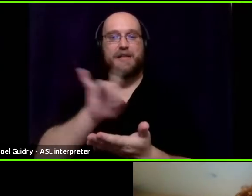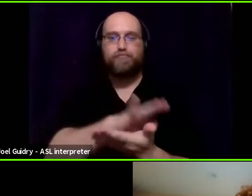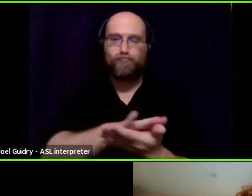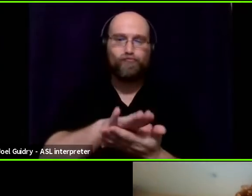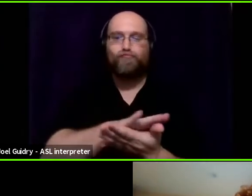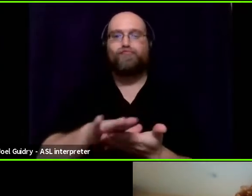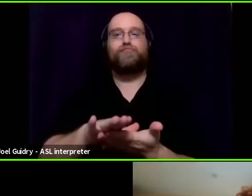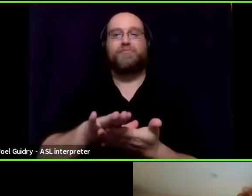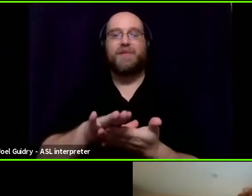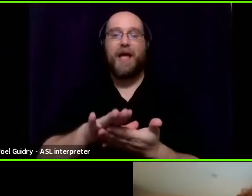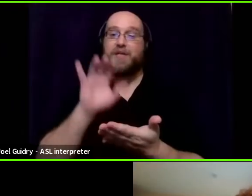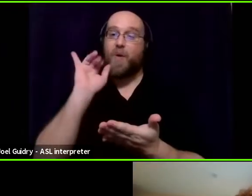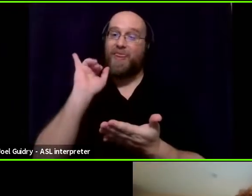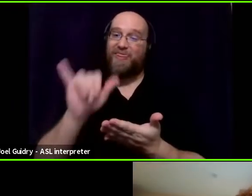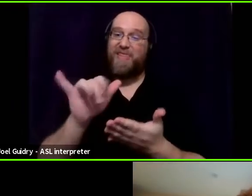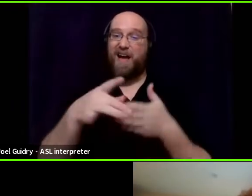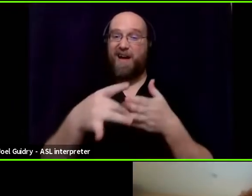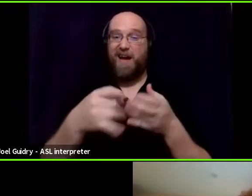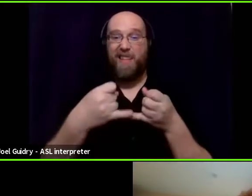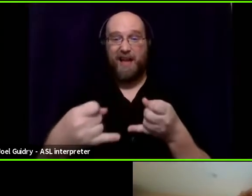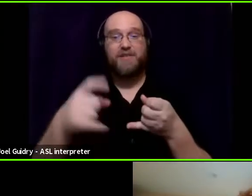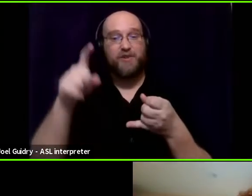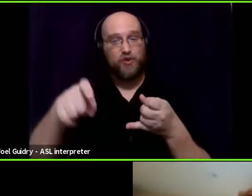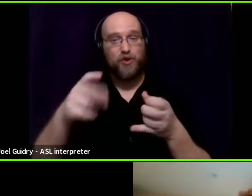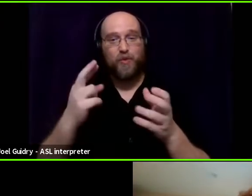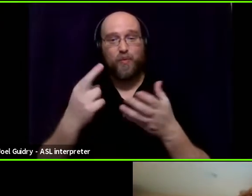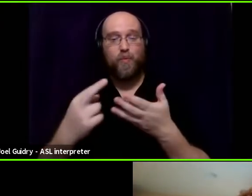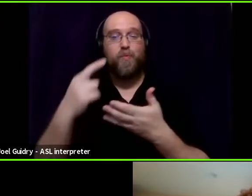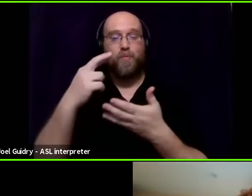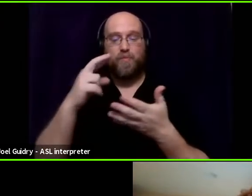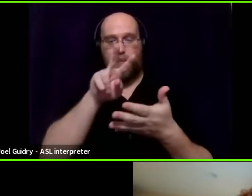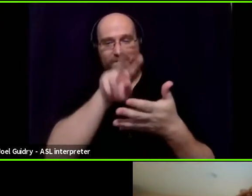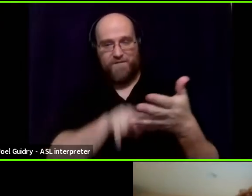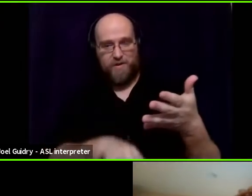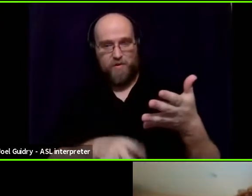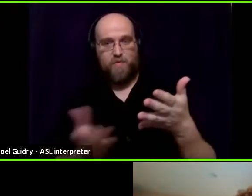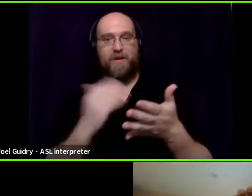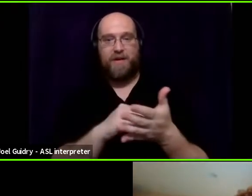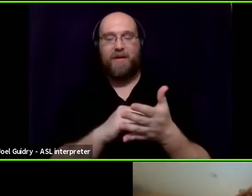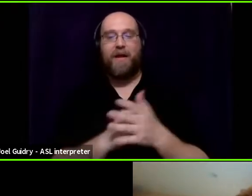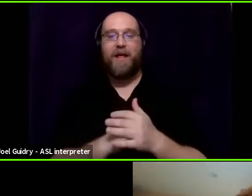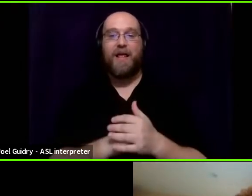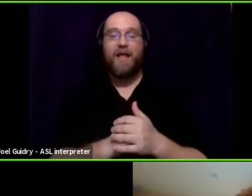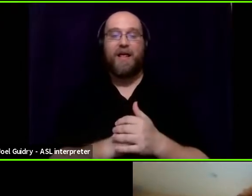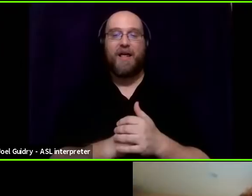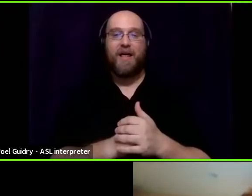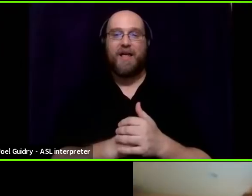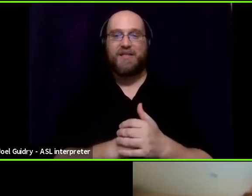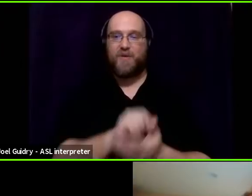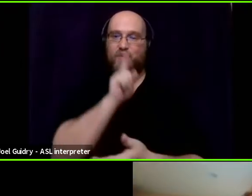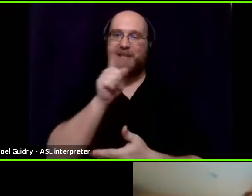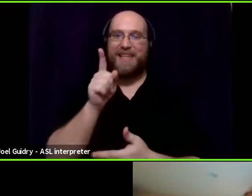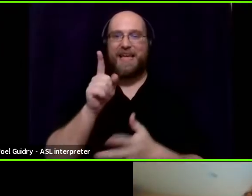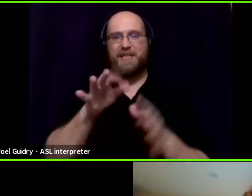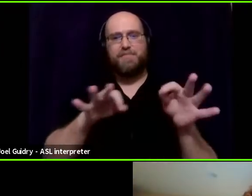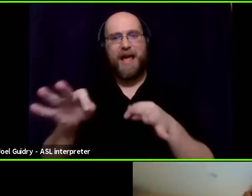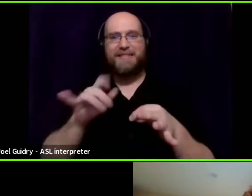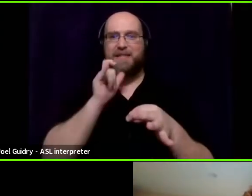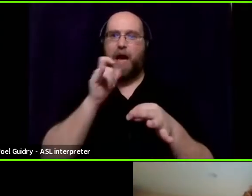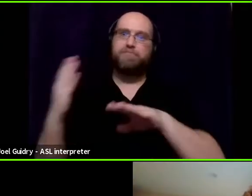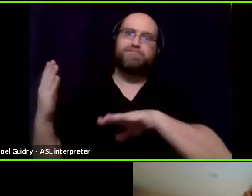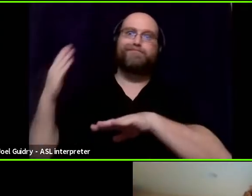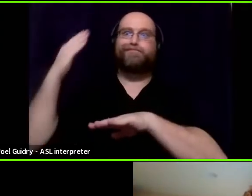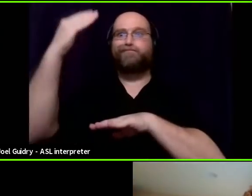be reviewed because it talks about not going overboard, hitting